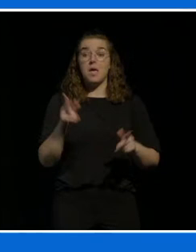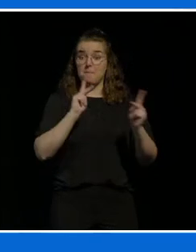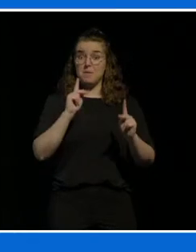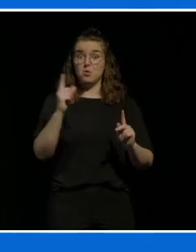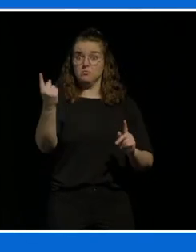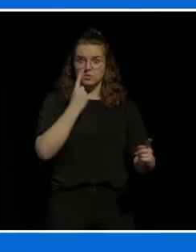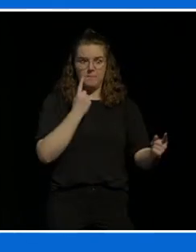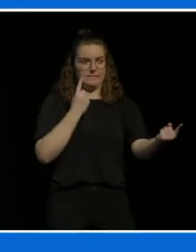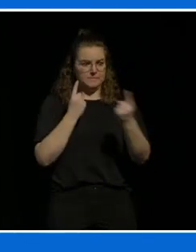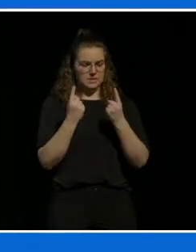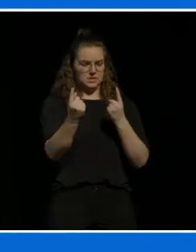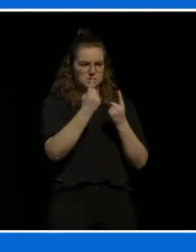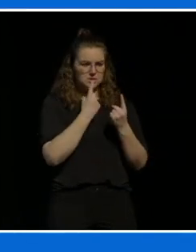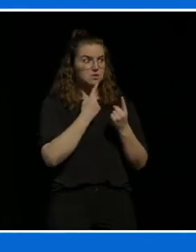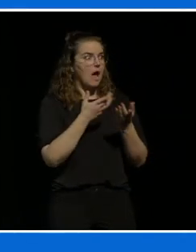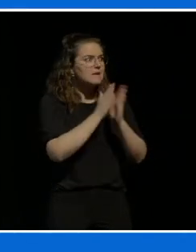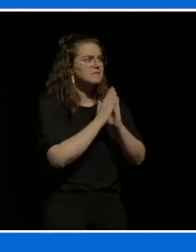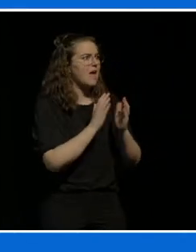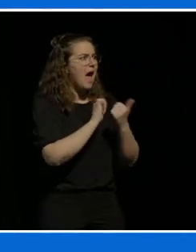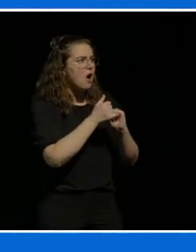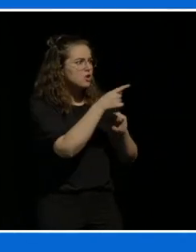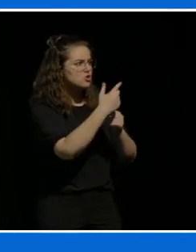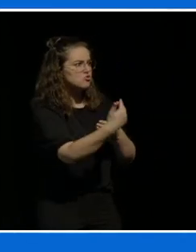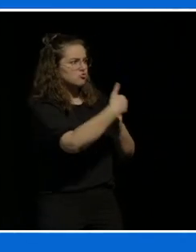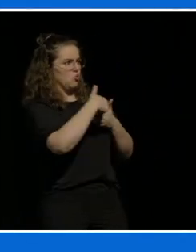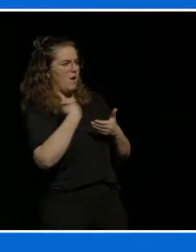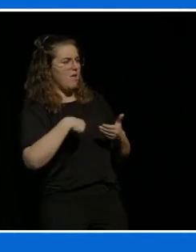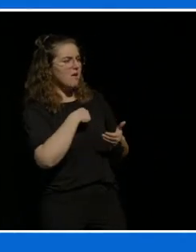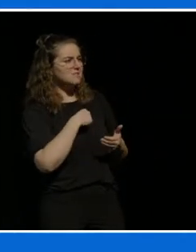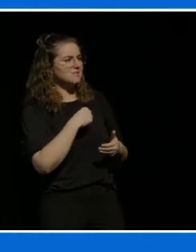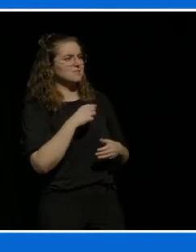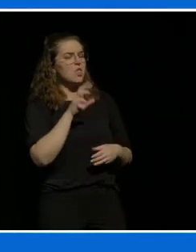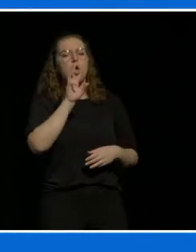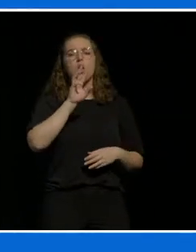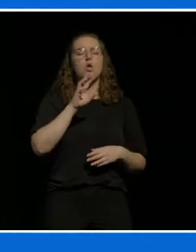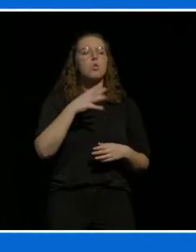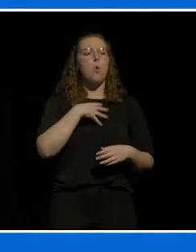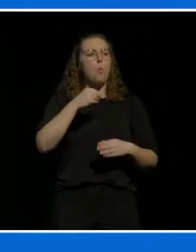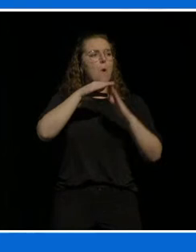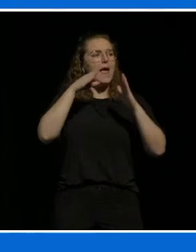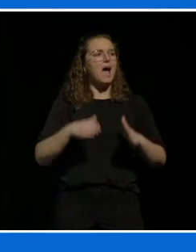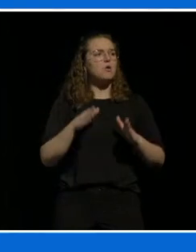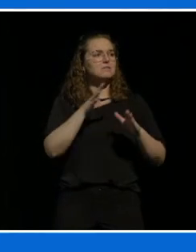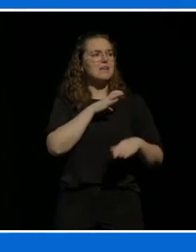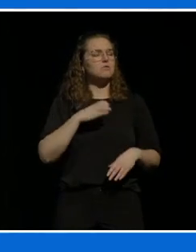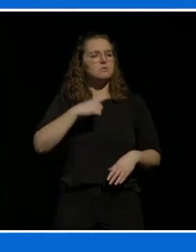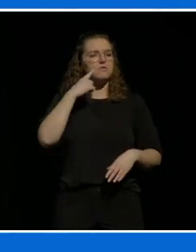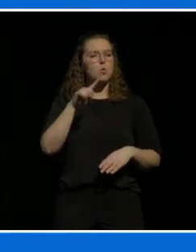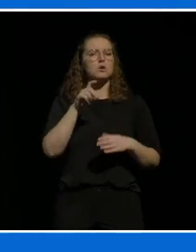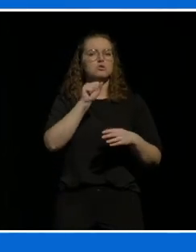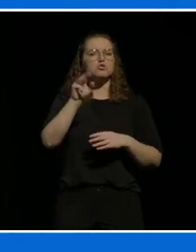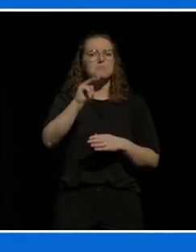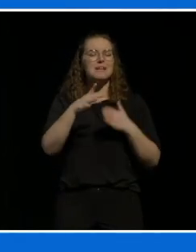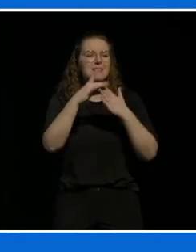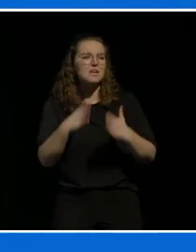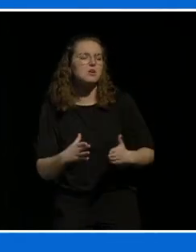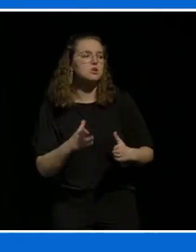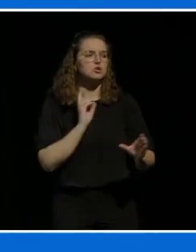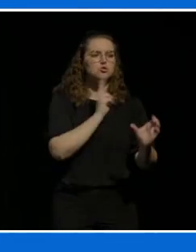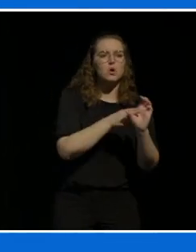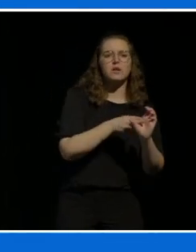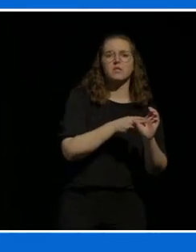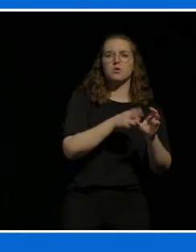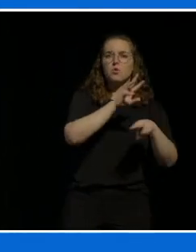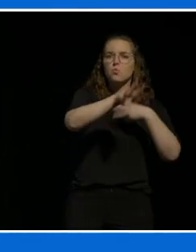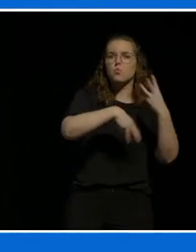kind of and saying, how can we get you on board with joining the White House Council for Social Media Leaders or joining the World Health Organization and things like